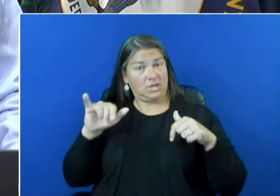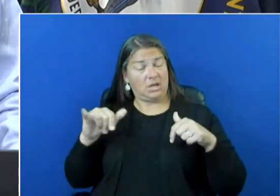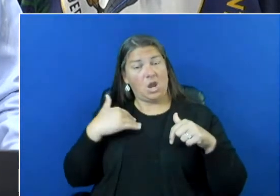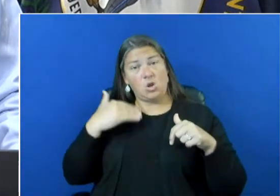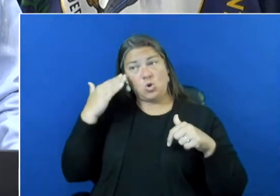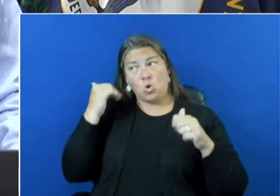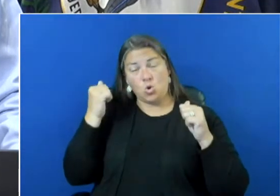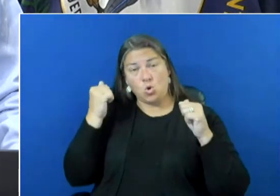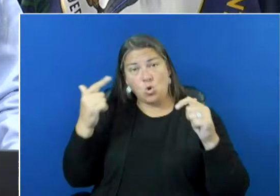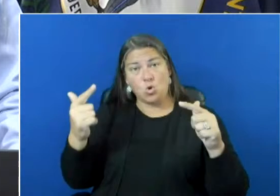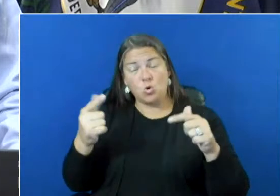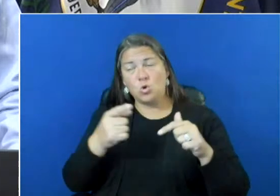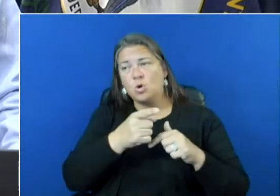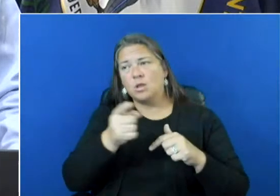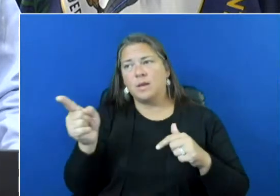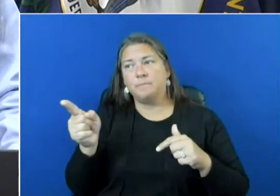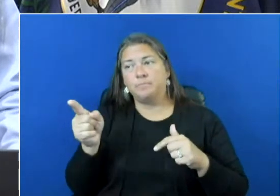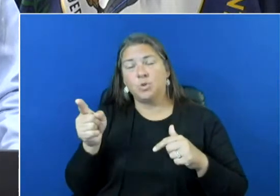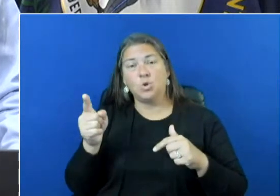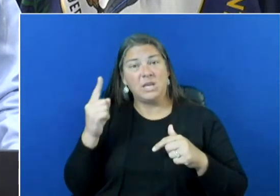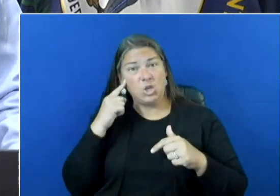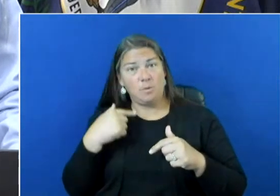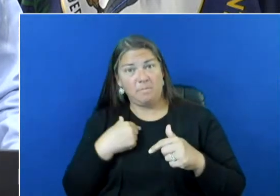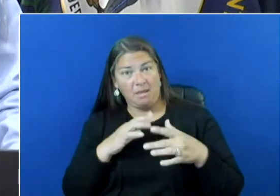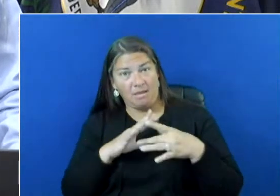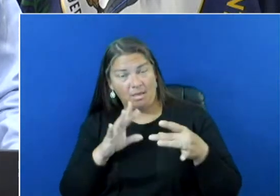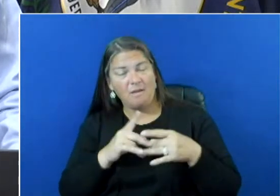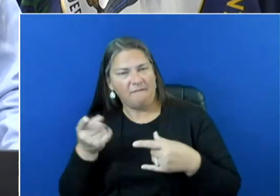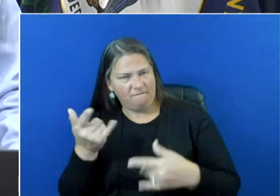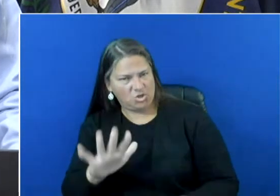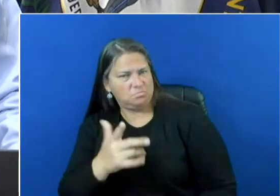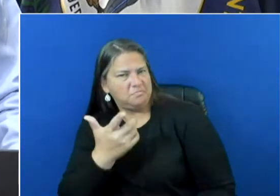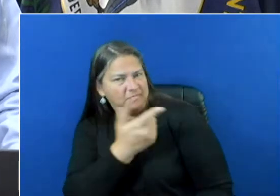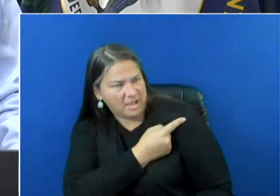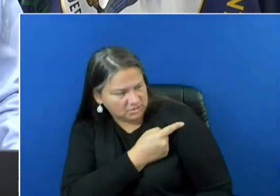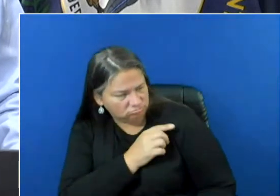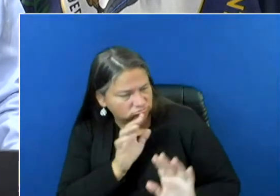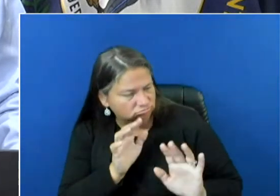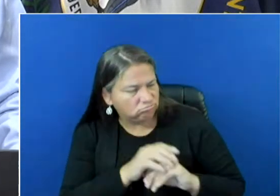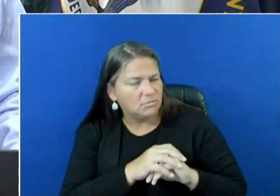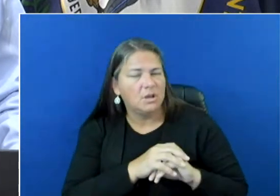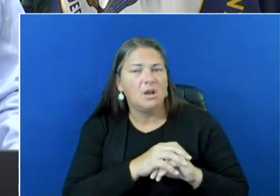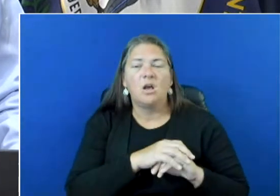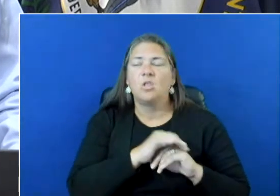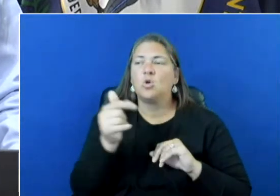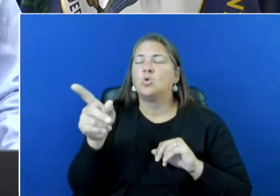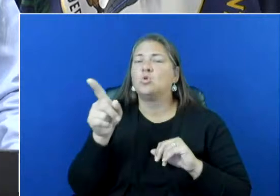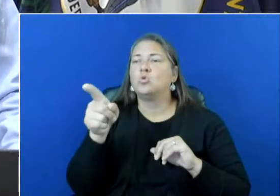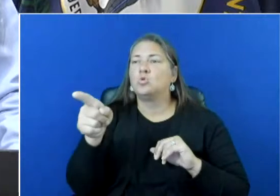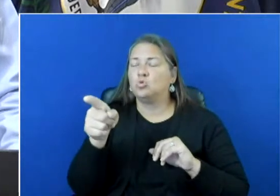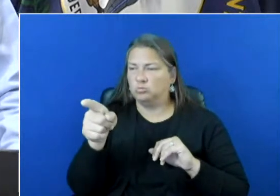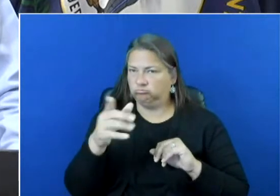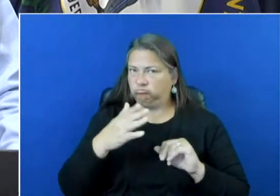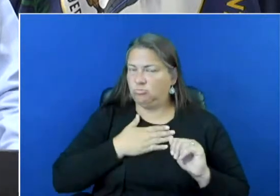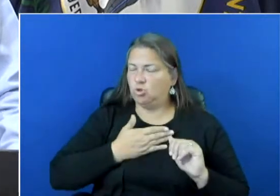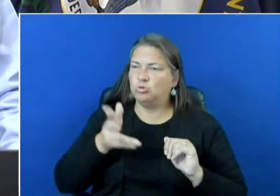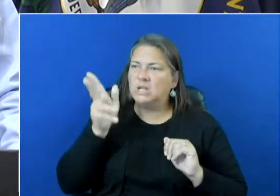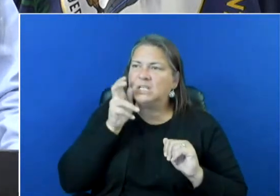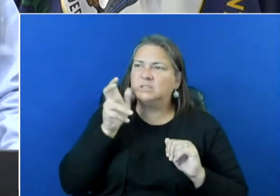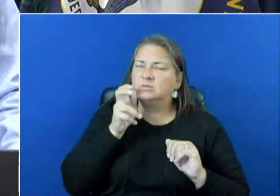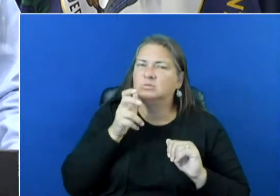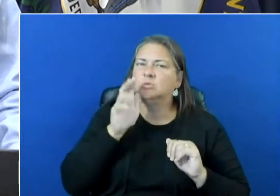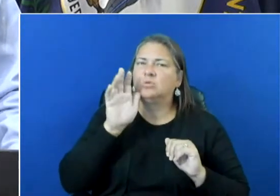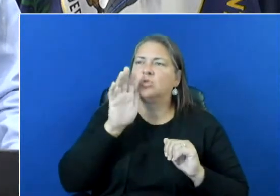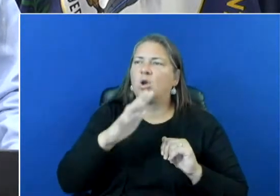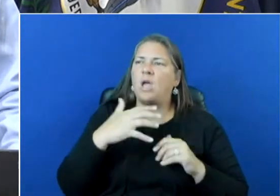to me has gotten vaccinated. Just about anybody that will listen to their local health